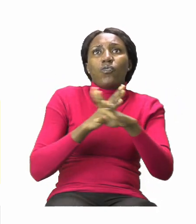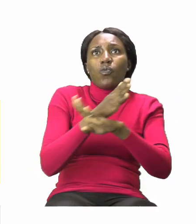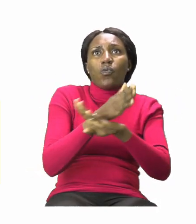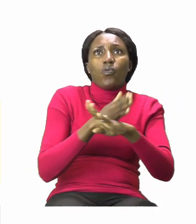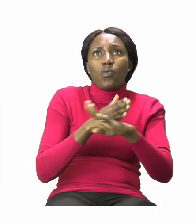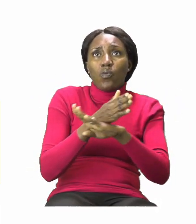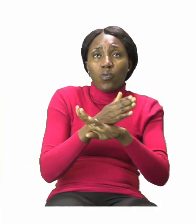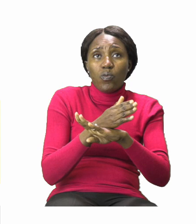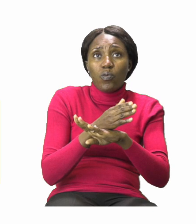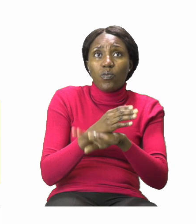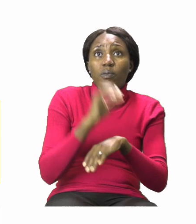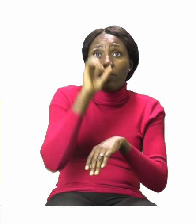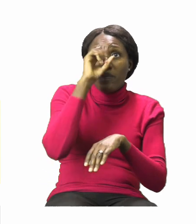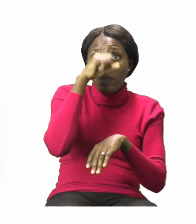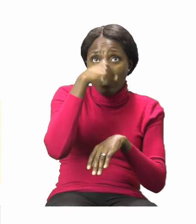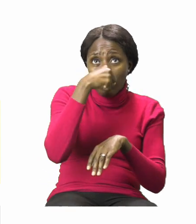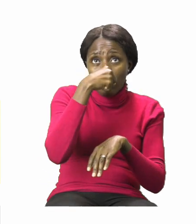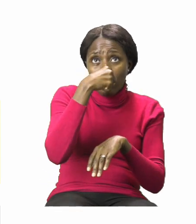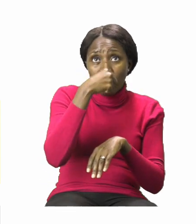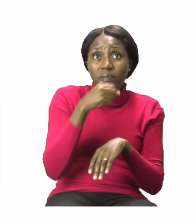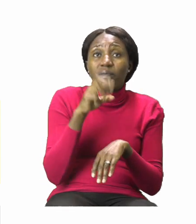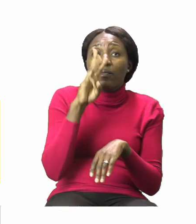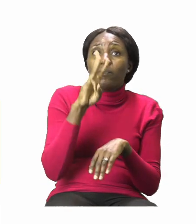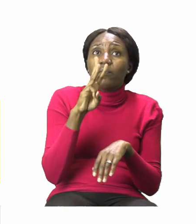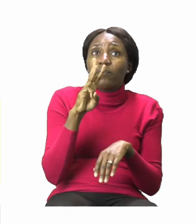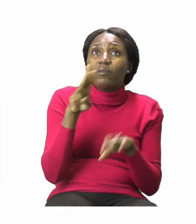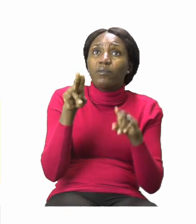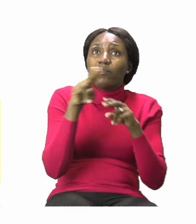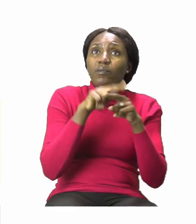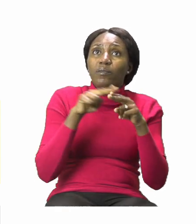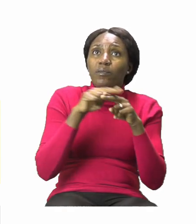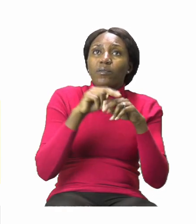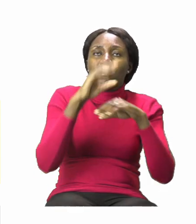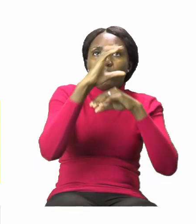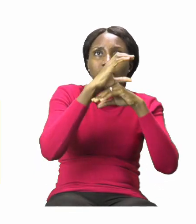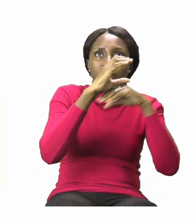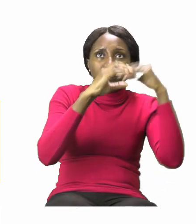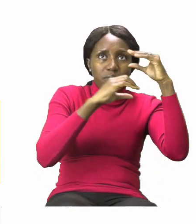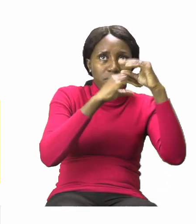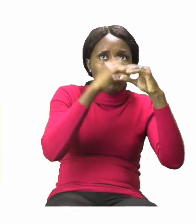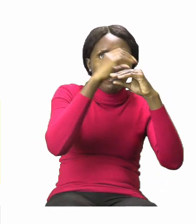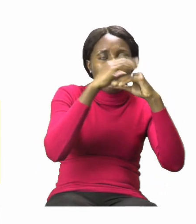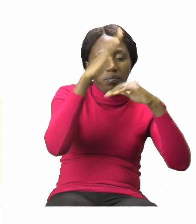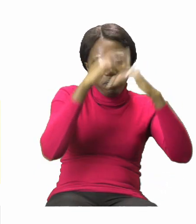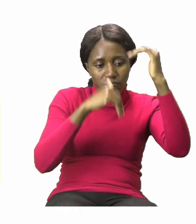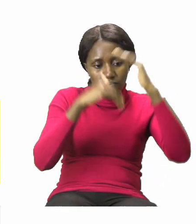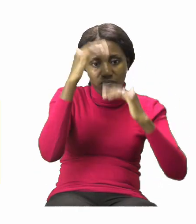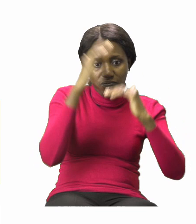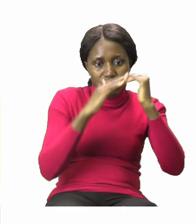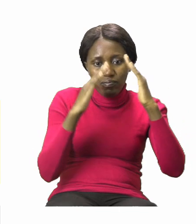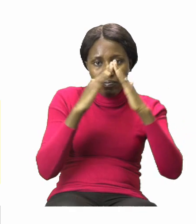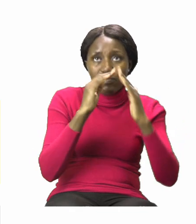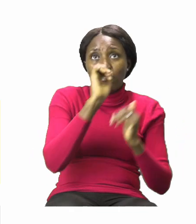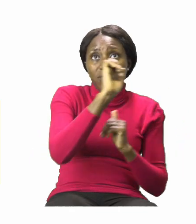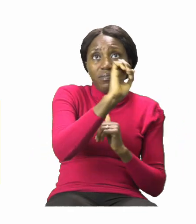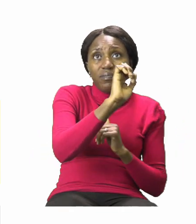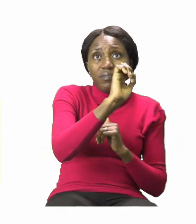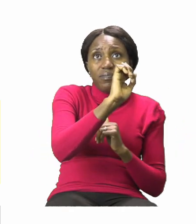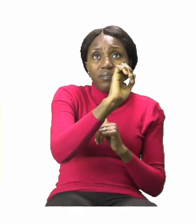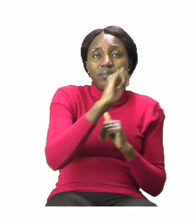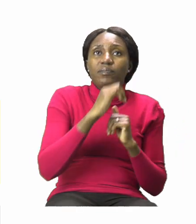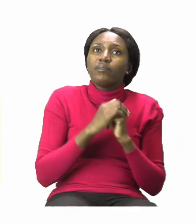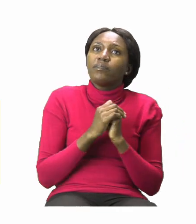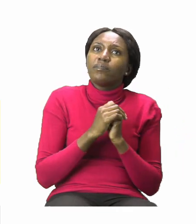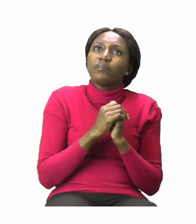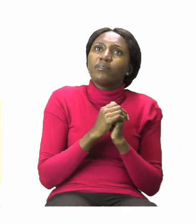And the third pig built his house out of brick. The